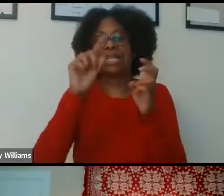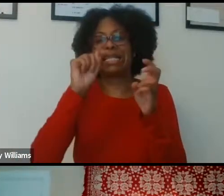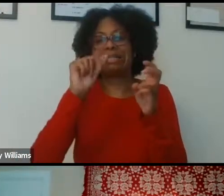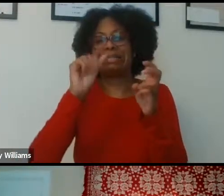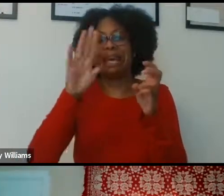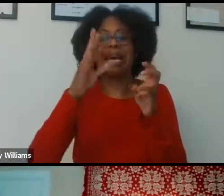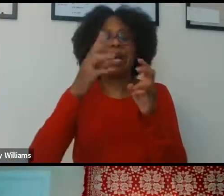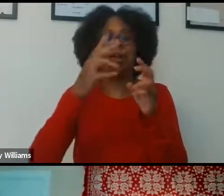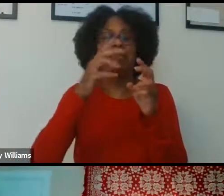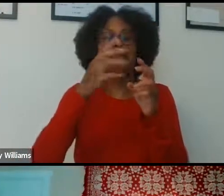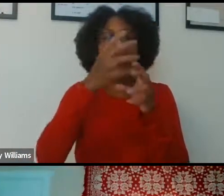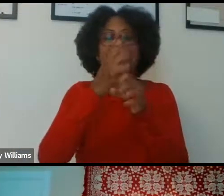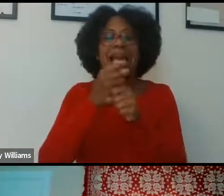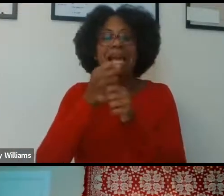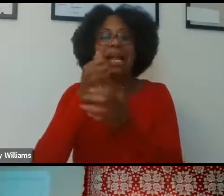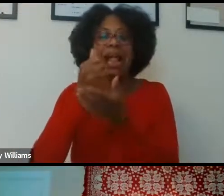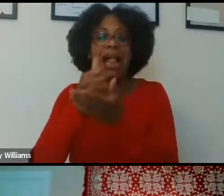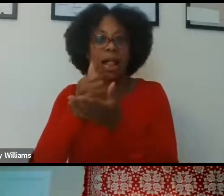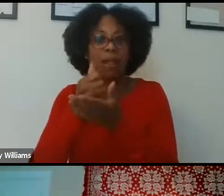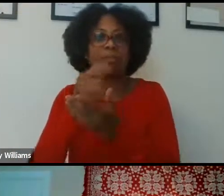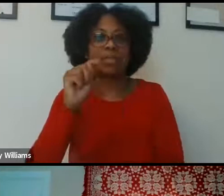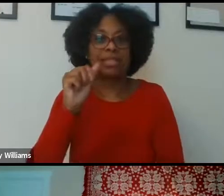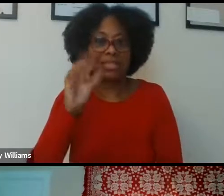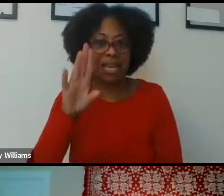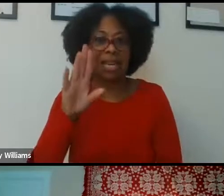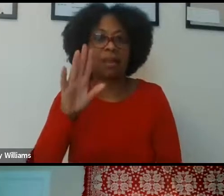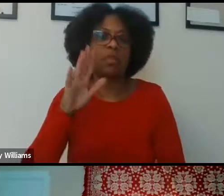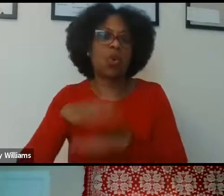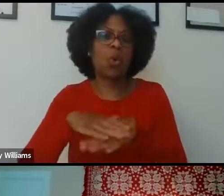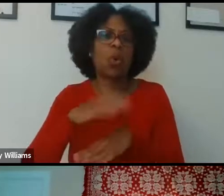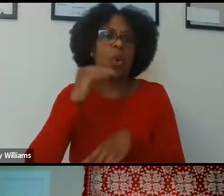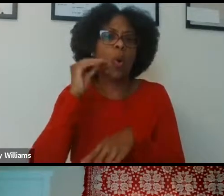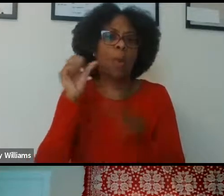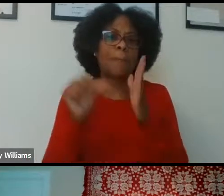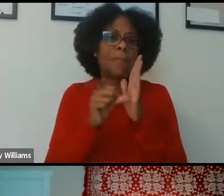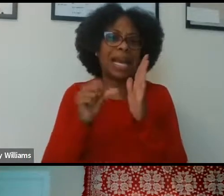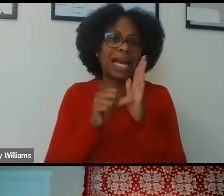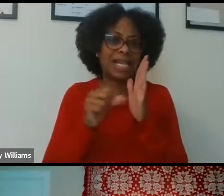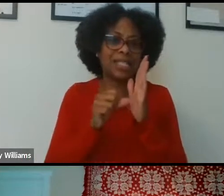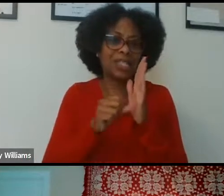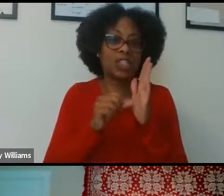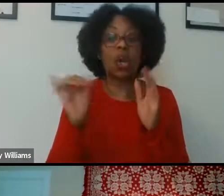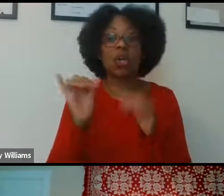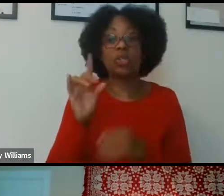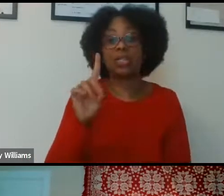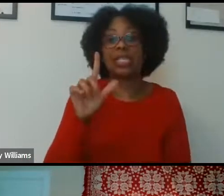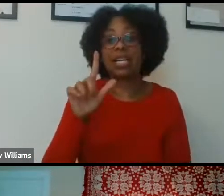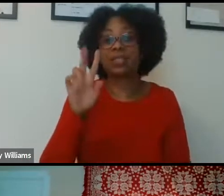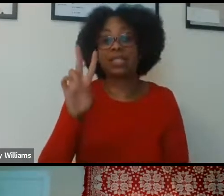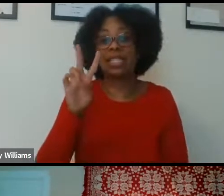tab. If you go to dlcv.org, it's on our homepage. It says Get Help. You can also go to